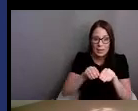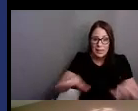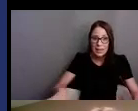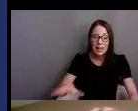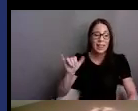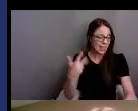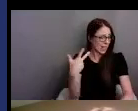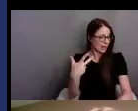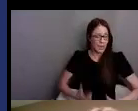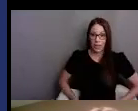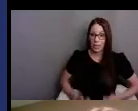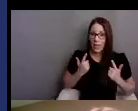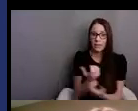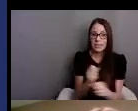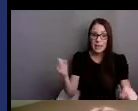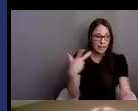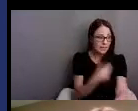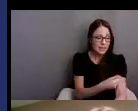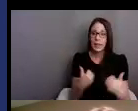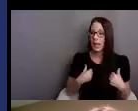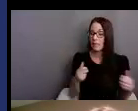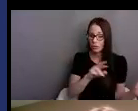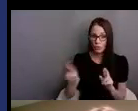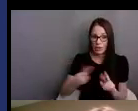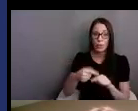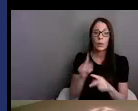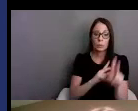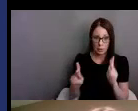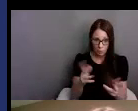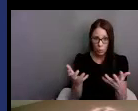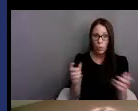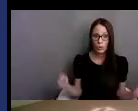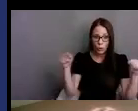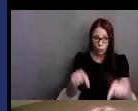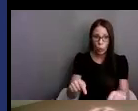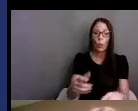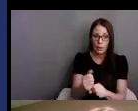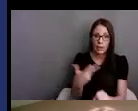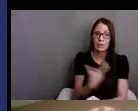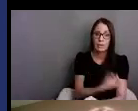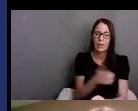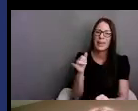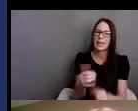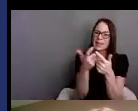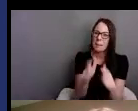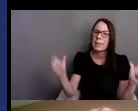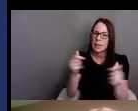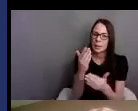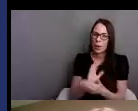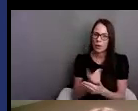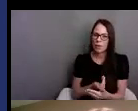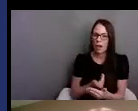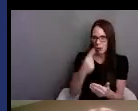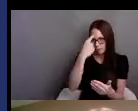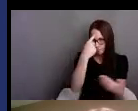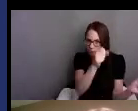vaccine on hand when folks want to go get vaccinated is really a big part of our strategy. So